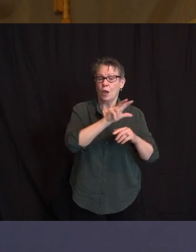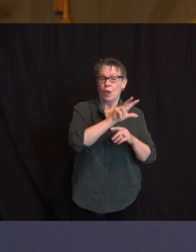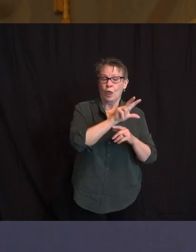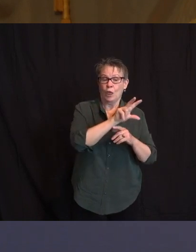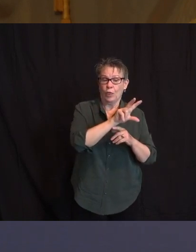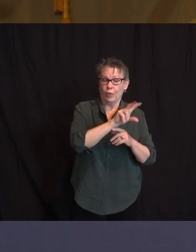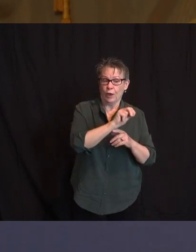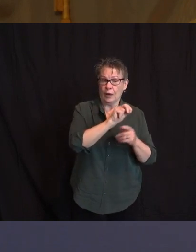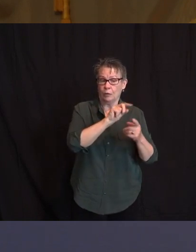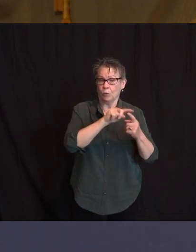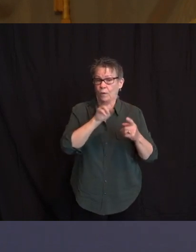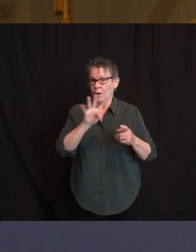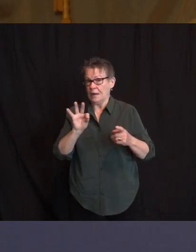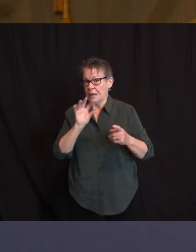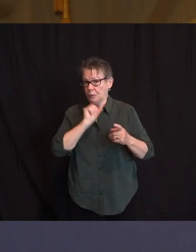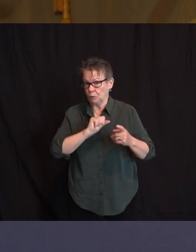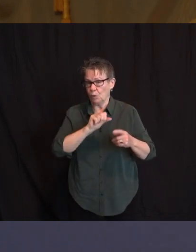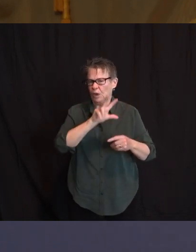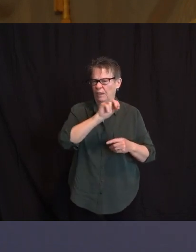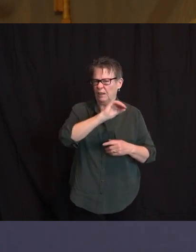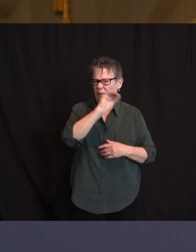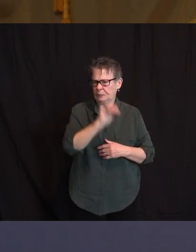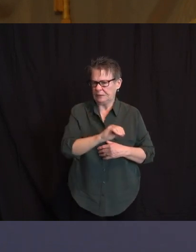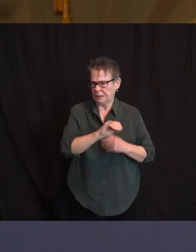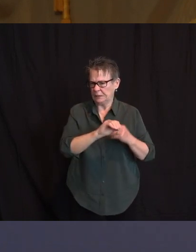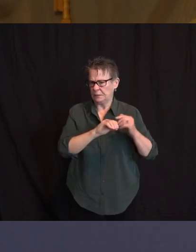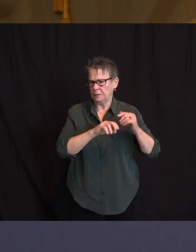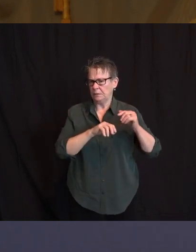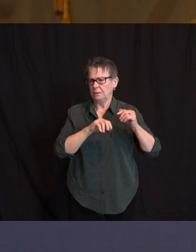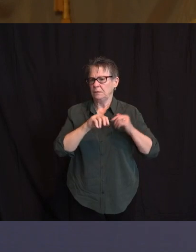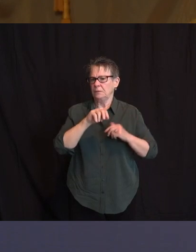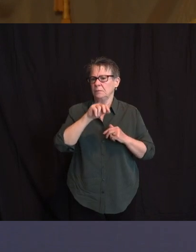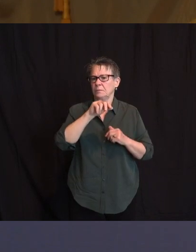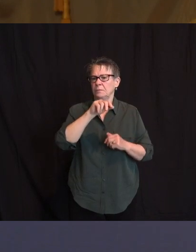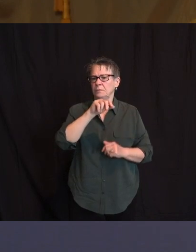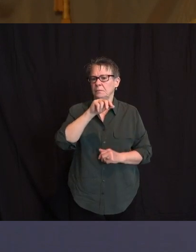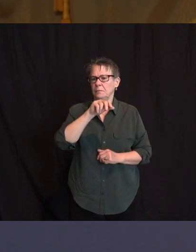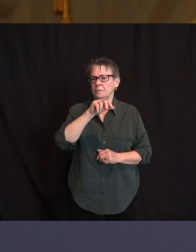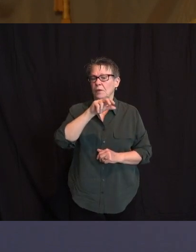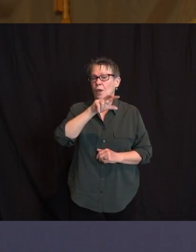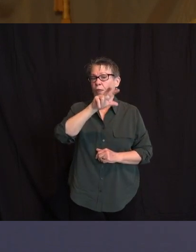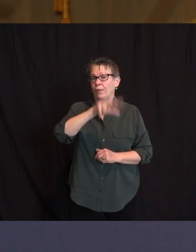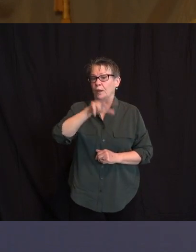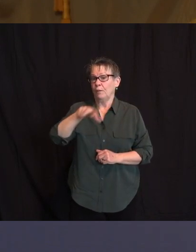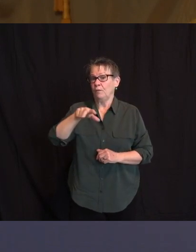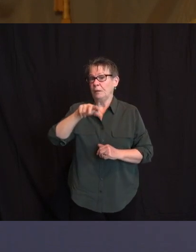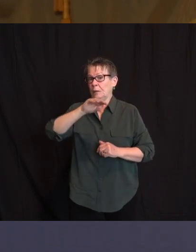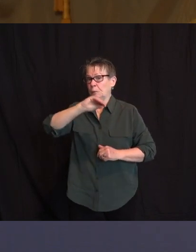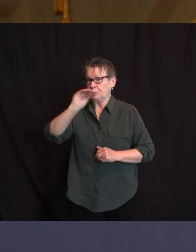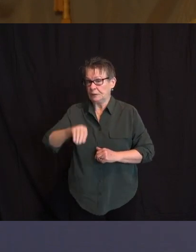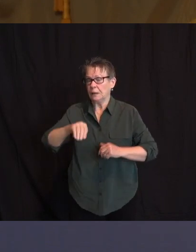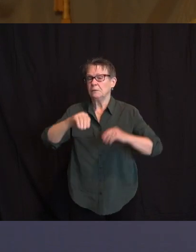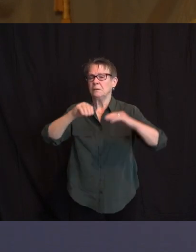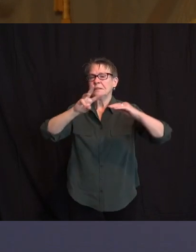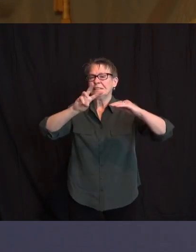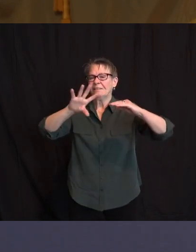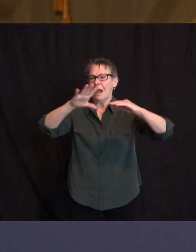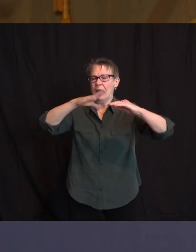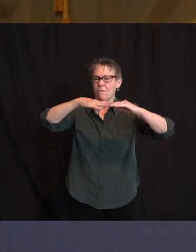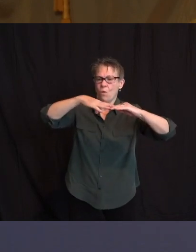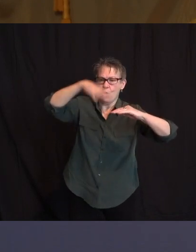age, 33% 65 to 79, and 44% over 80